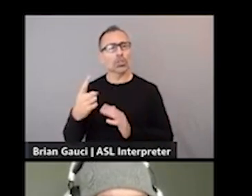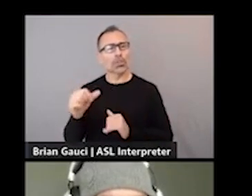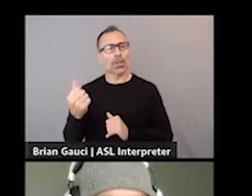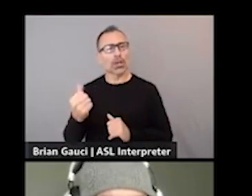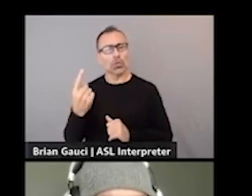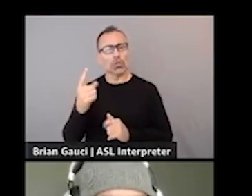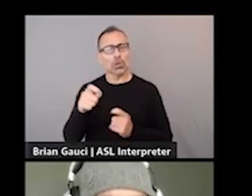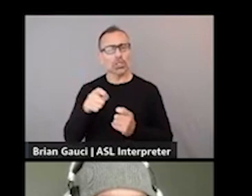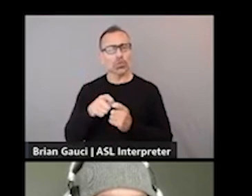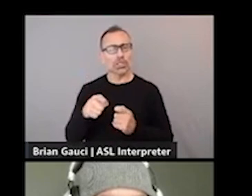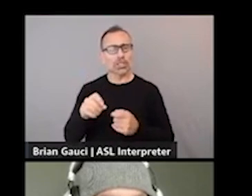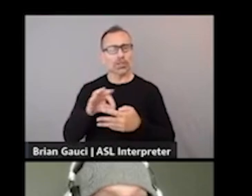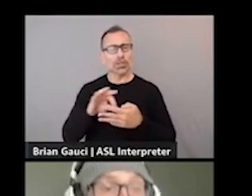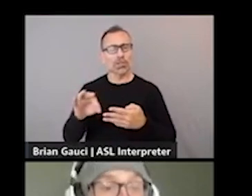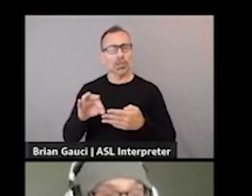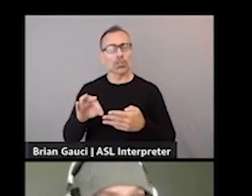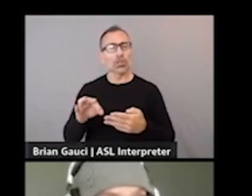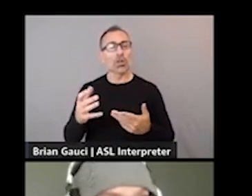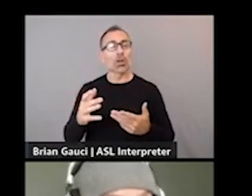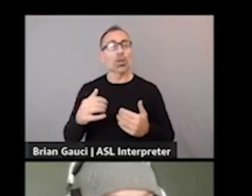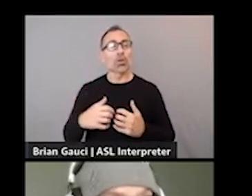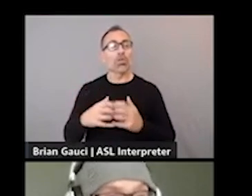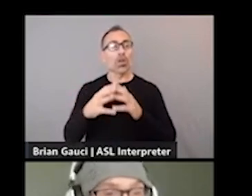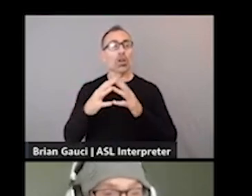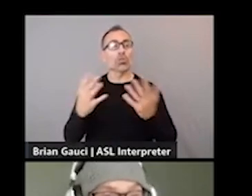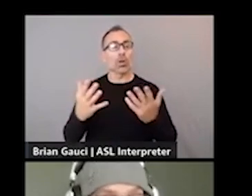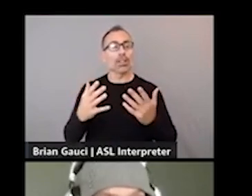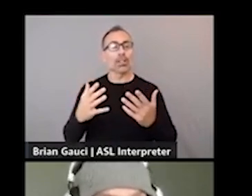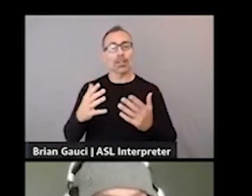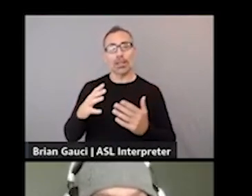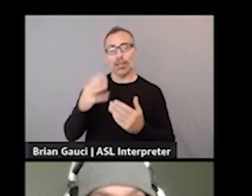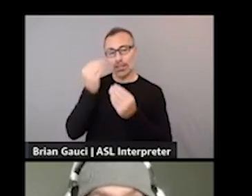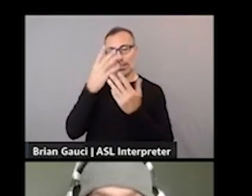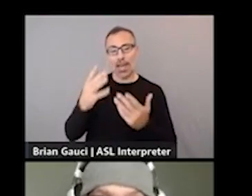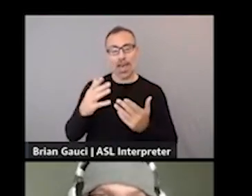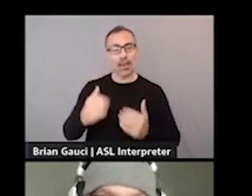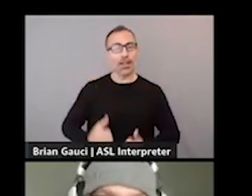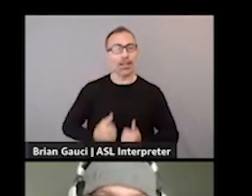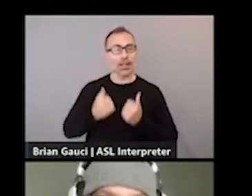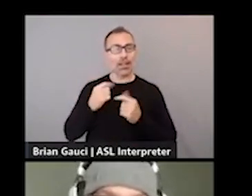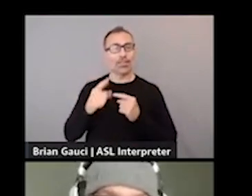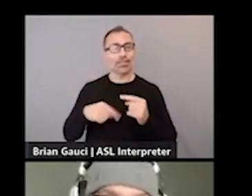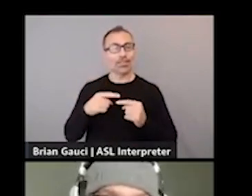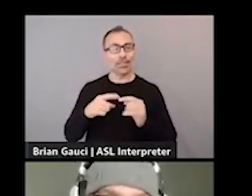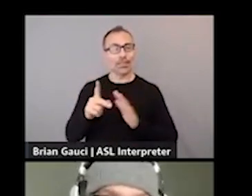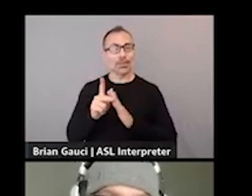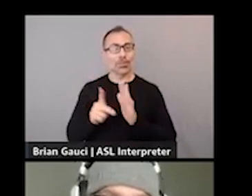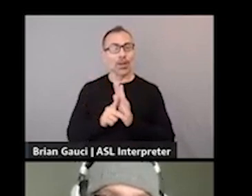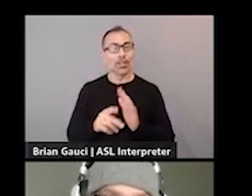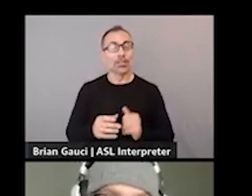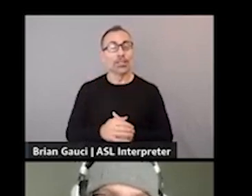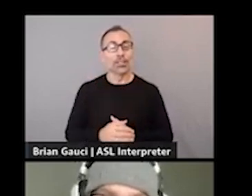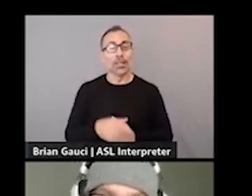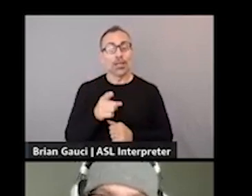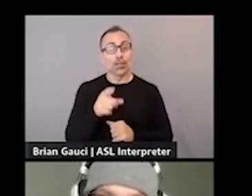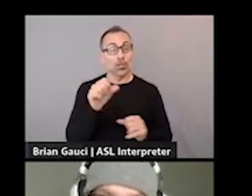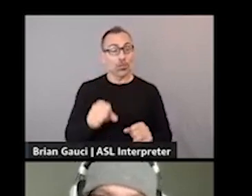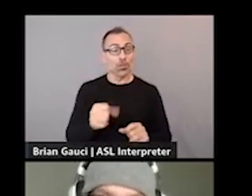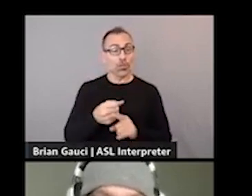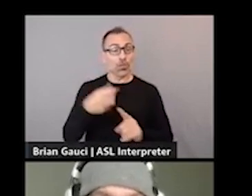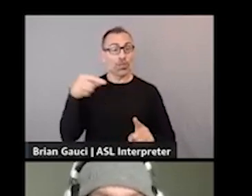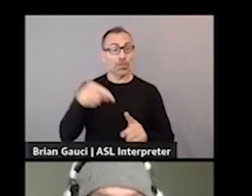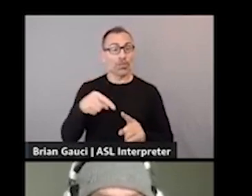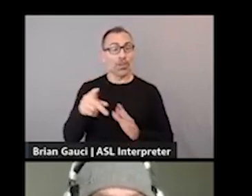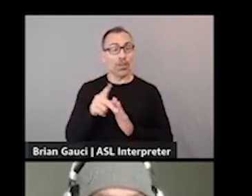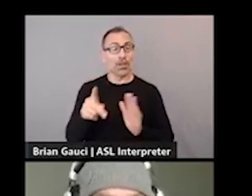launched, that is the data lifecycle policy. So using the data lifecycle policy, you can define that policy at